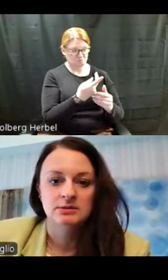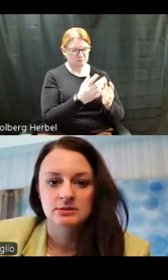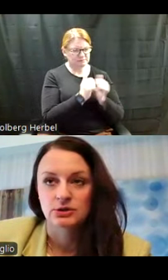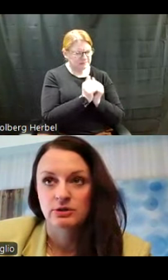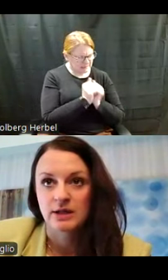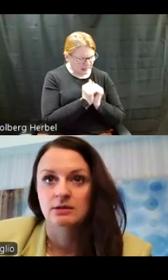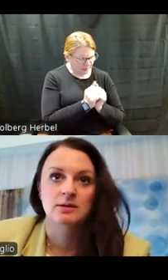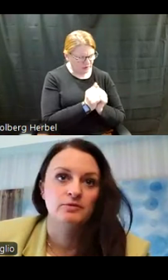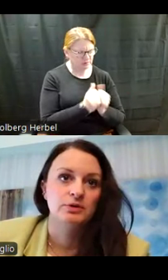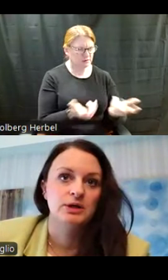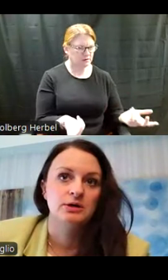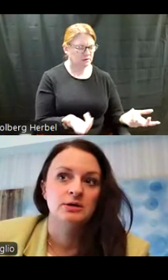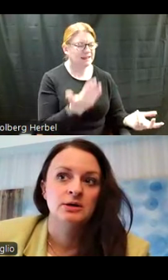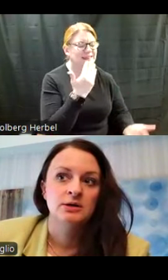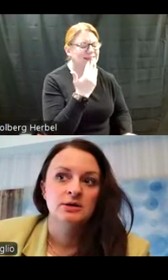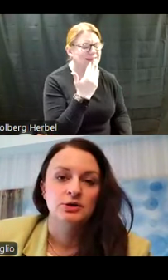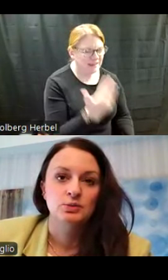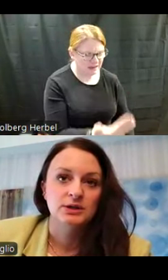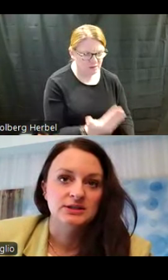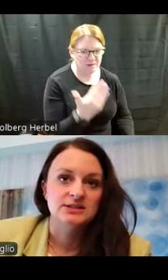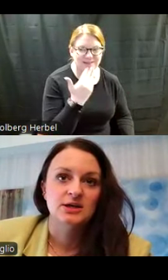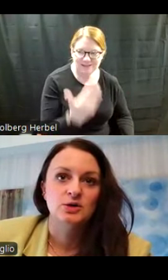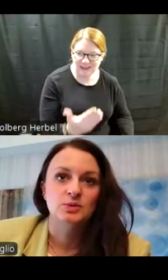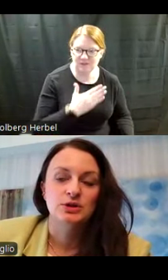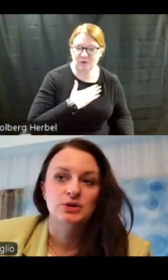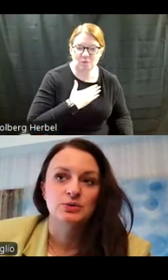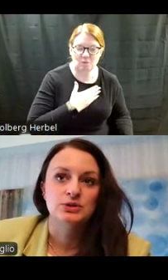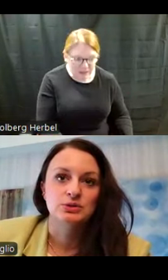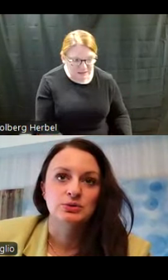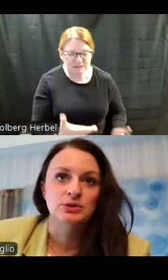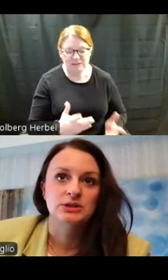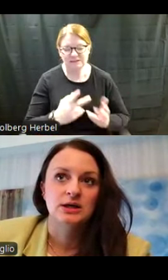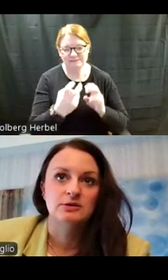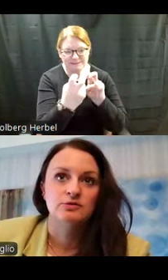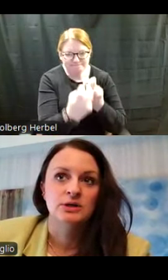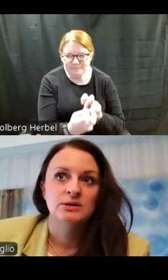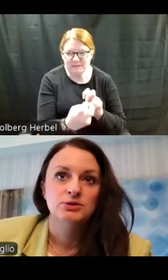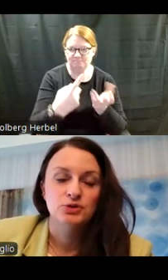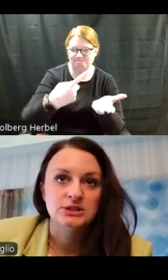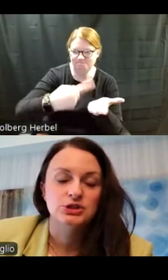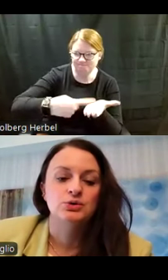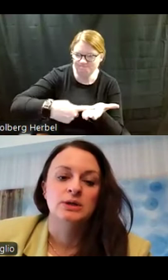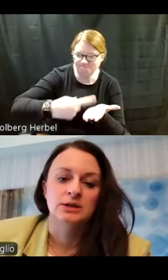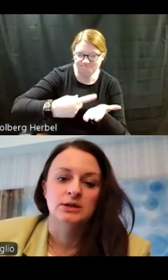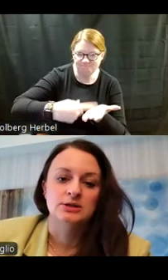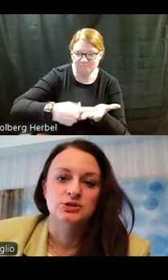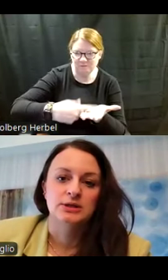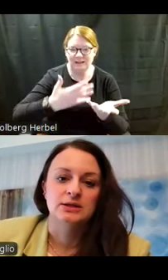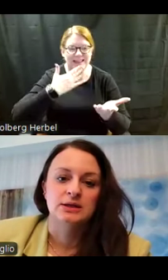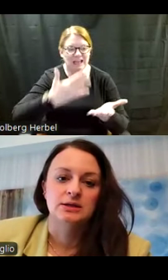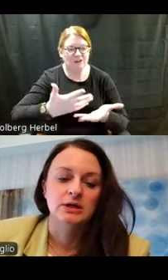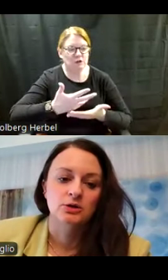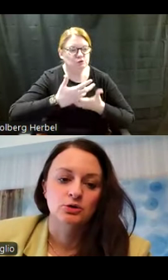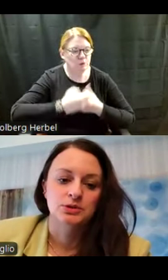that you know, thank them for their willingness to talk with you, to kind of trust you in this journey,